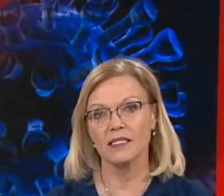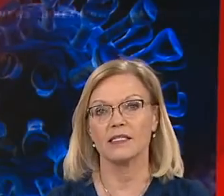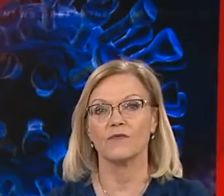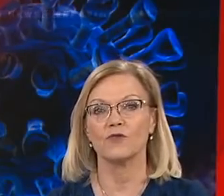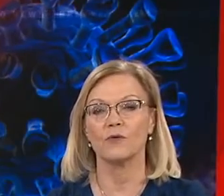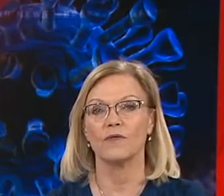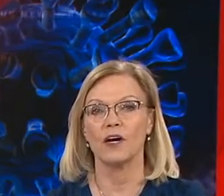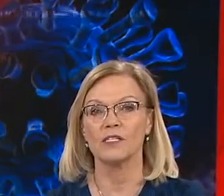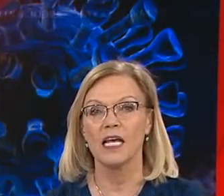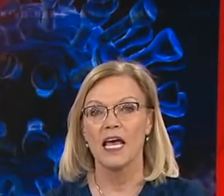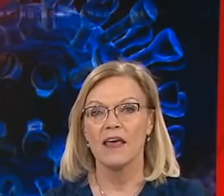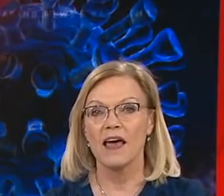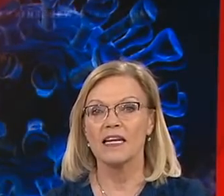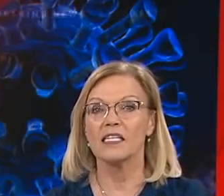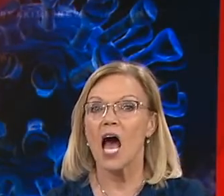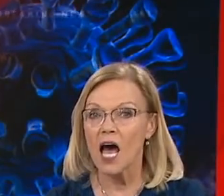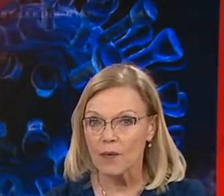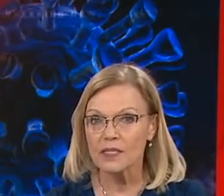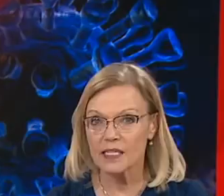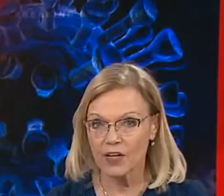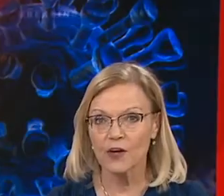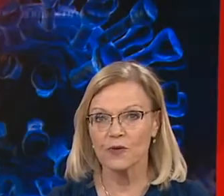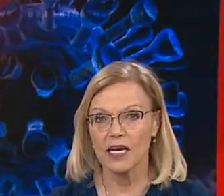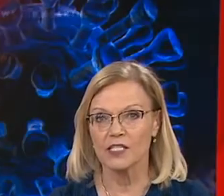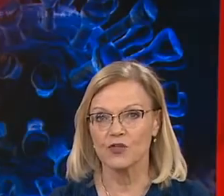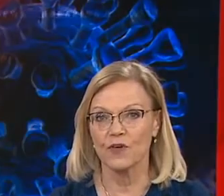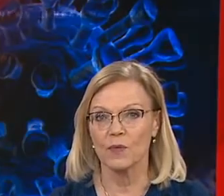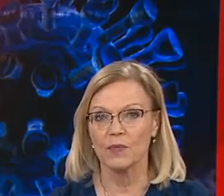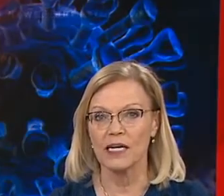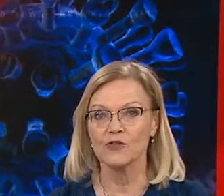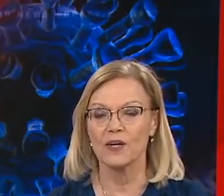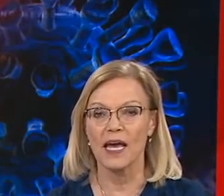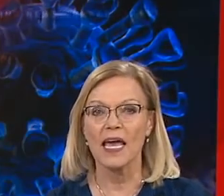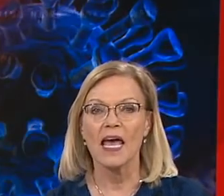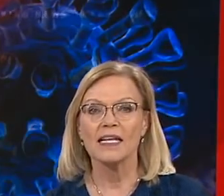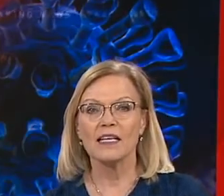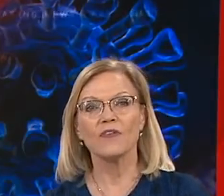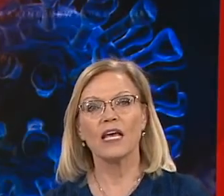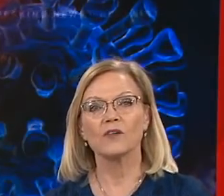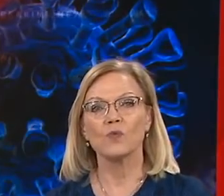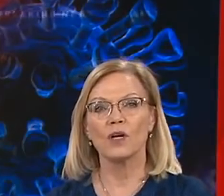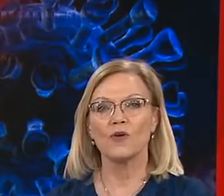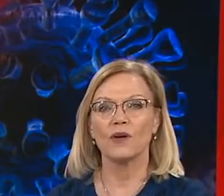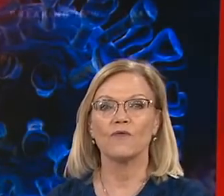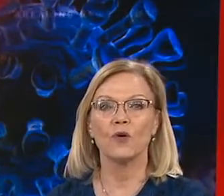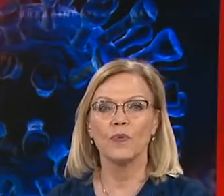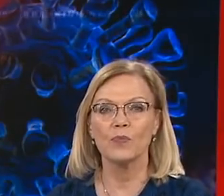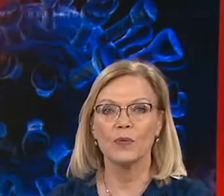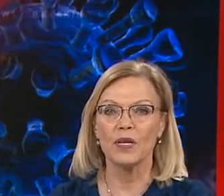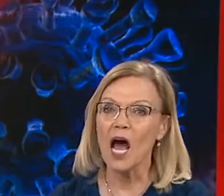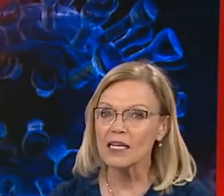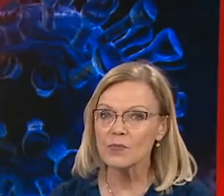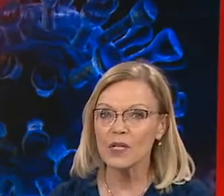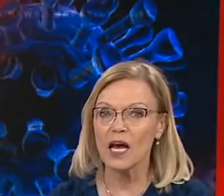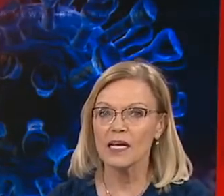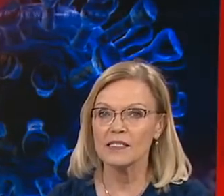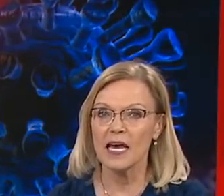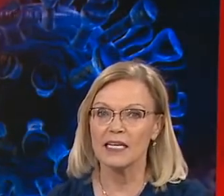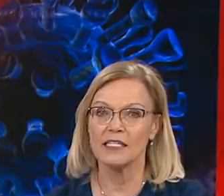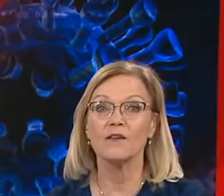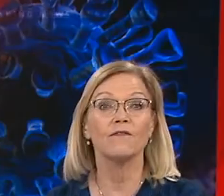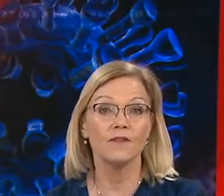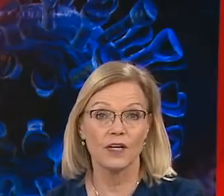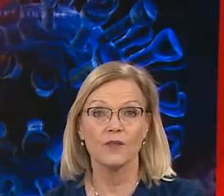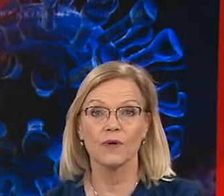43,122 cases of coronavirus. That is up 700 cases from yesterday. 7,104 people have been hospitalized.